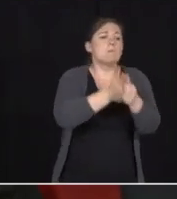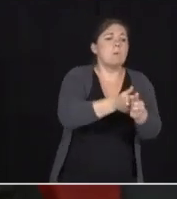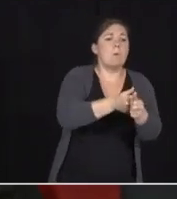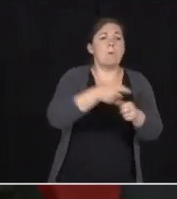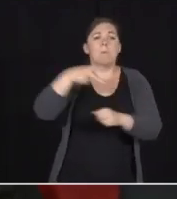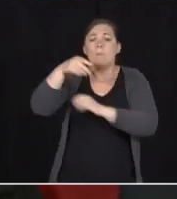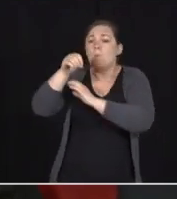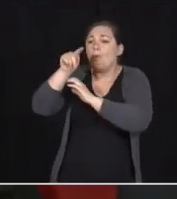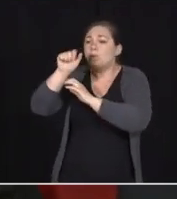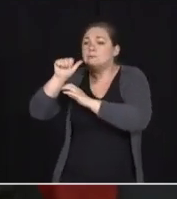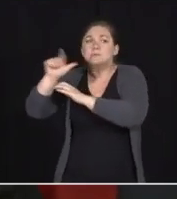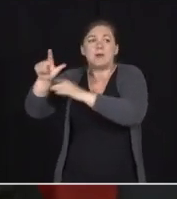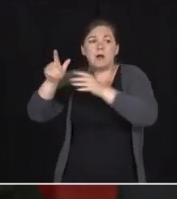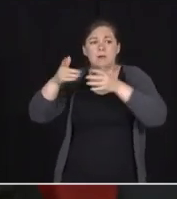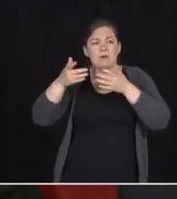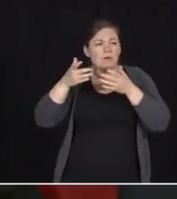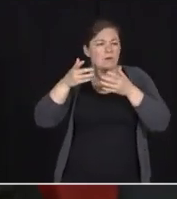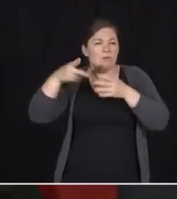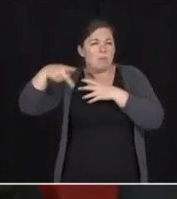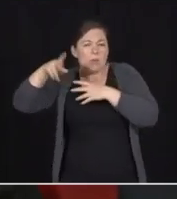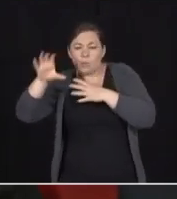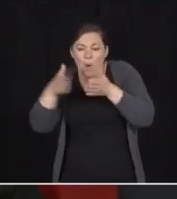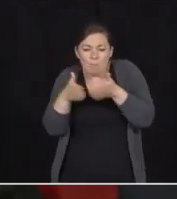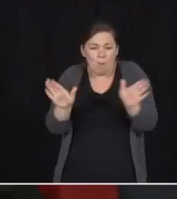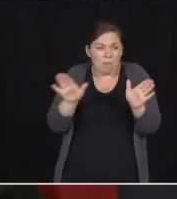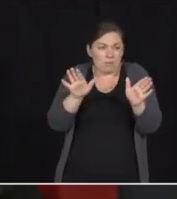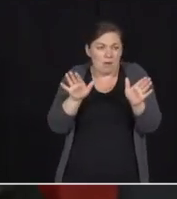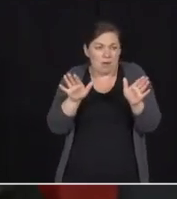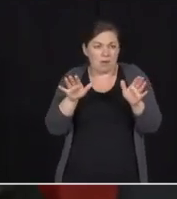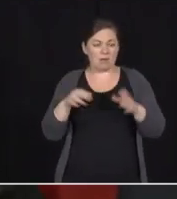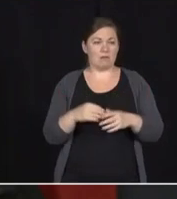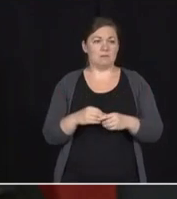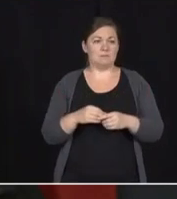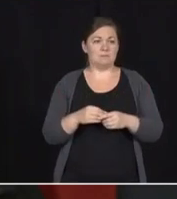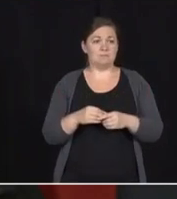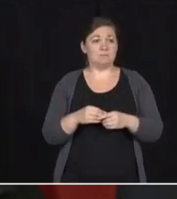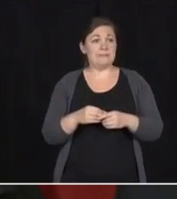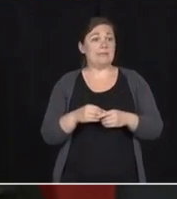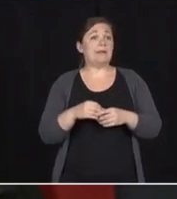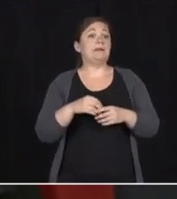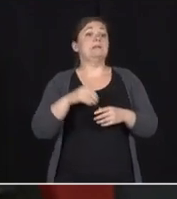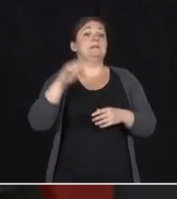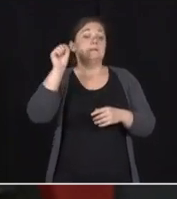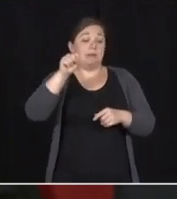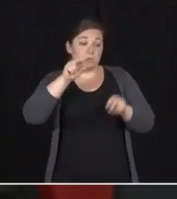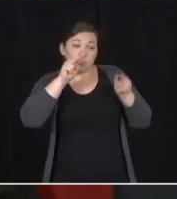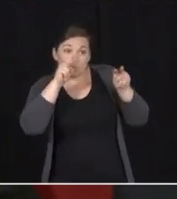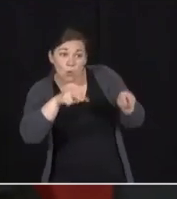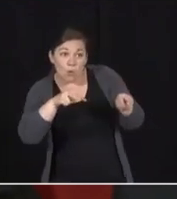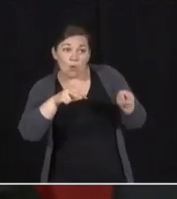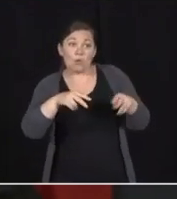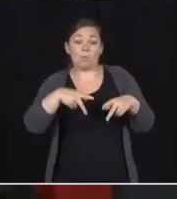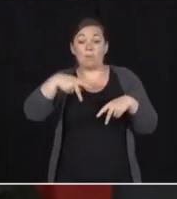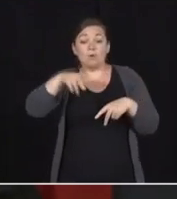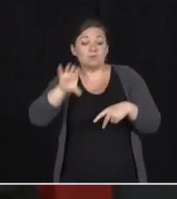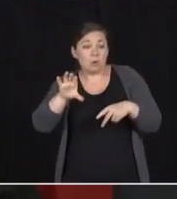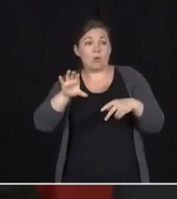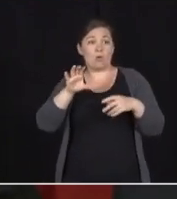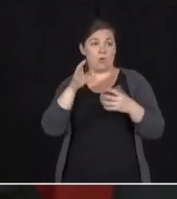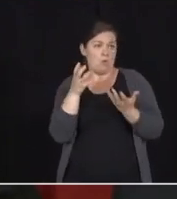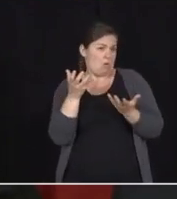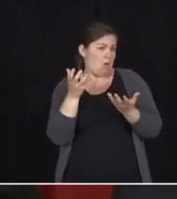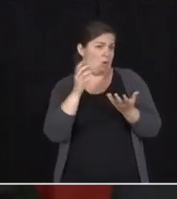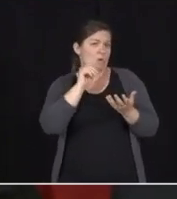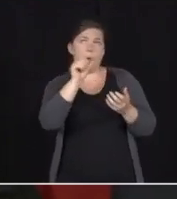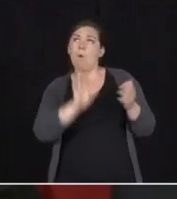postal codes, and like I've mentioned, some areas are lighting up like a Christmas tree, and parts of Peel Region, not all Peel